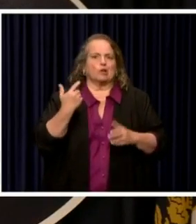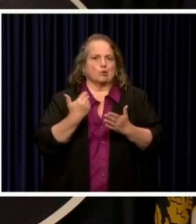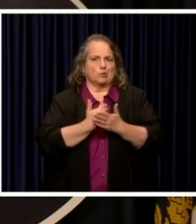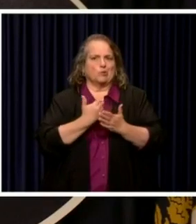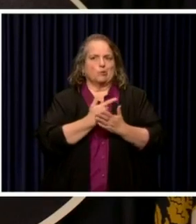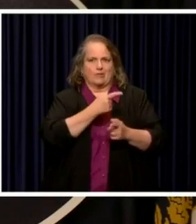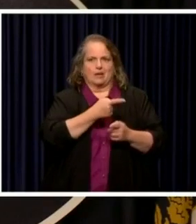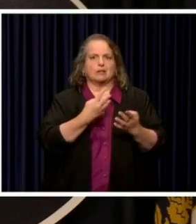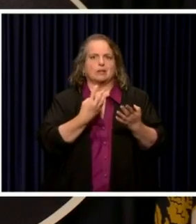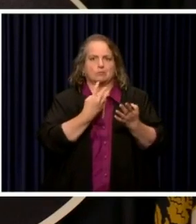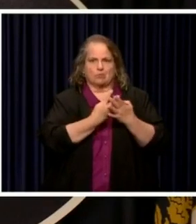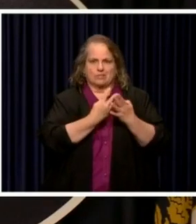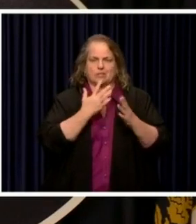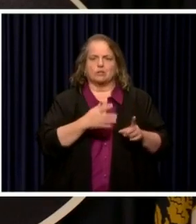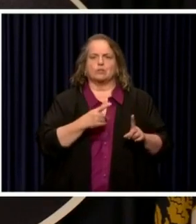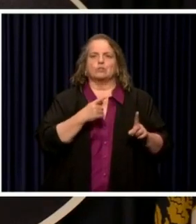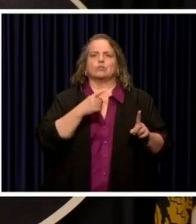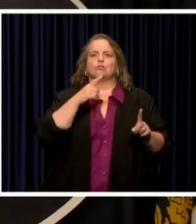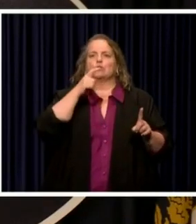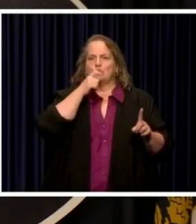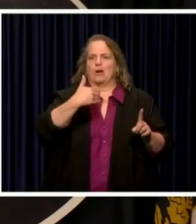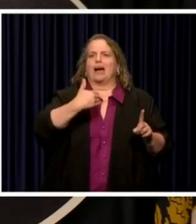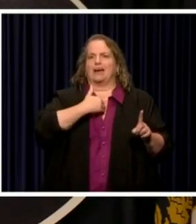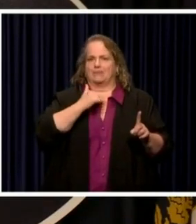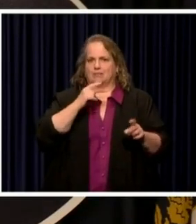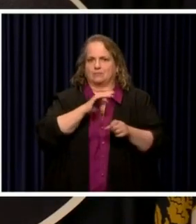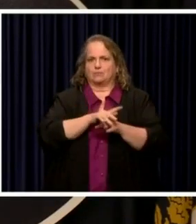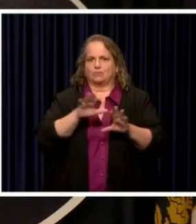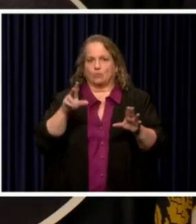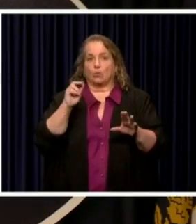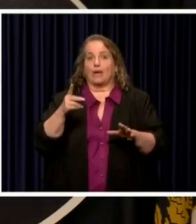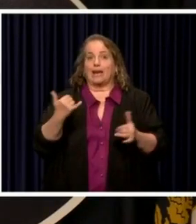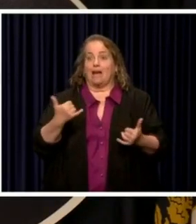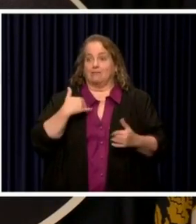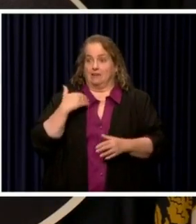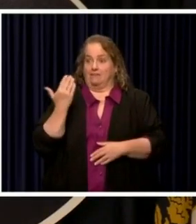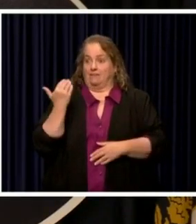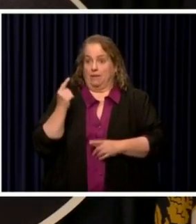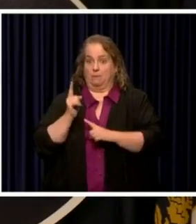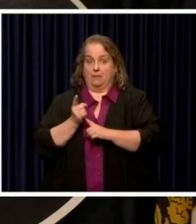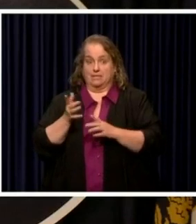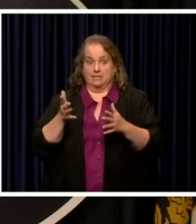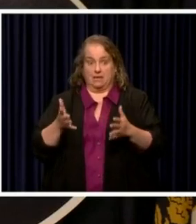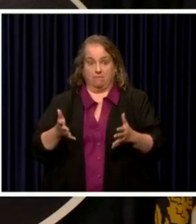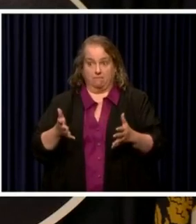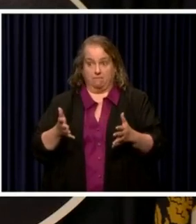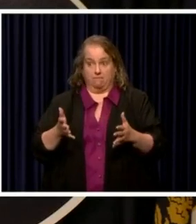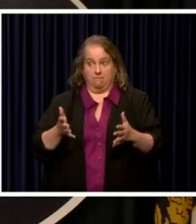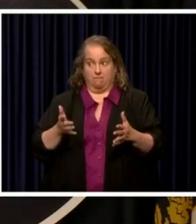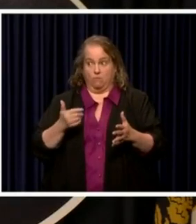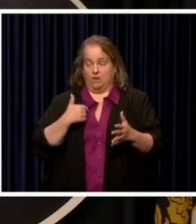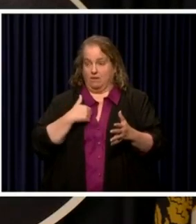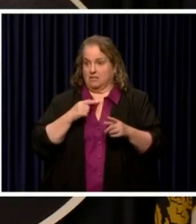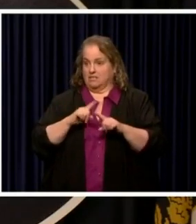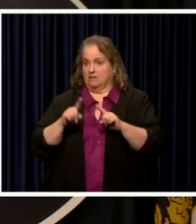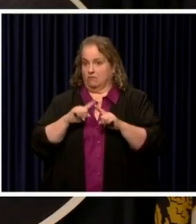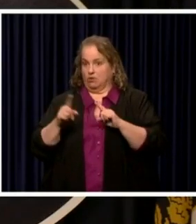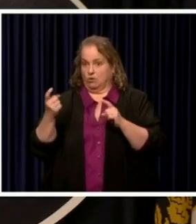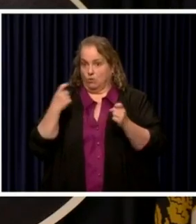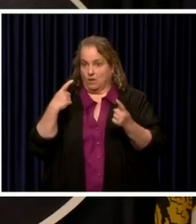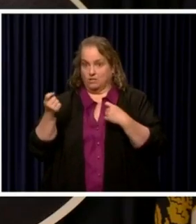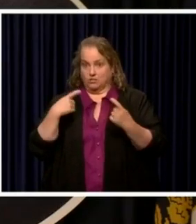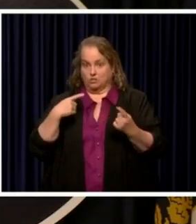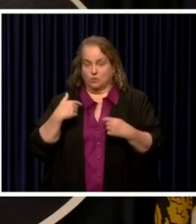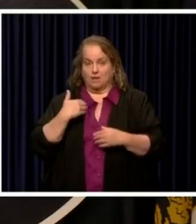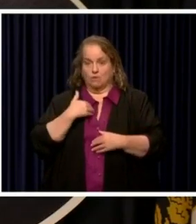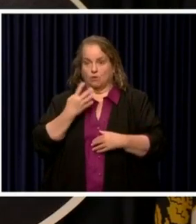which is one new inmate. All right, we got about 15 minutes left. We got a series of questions. We